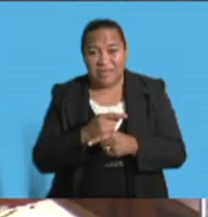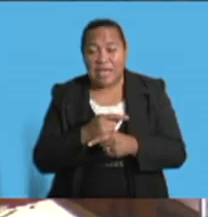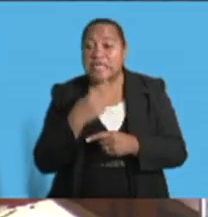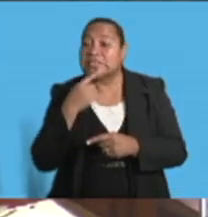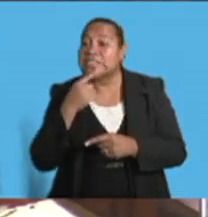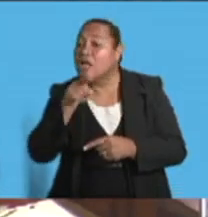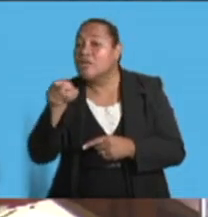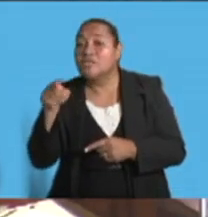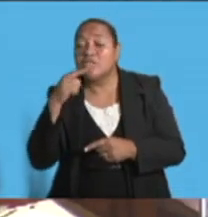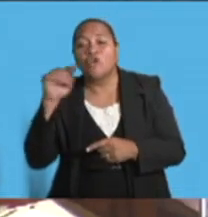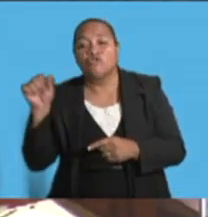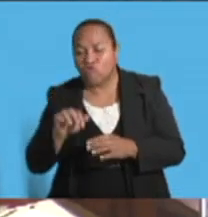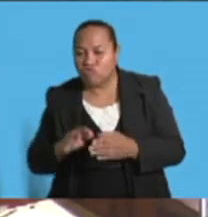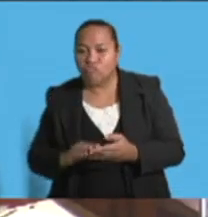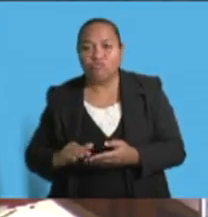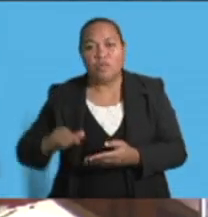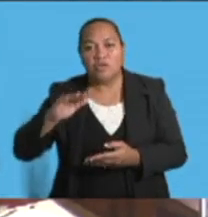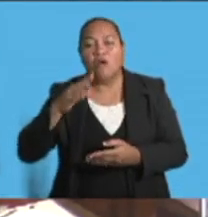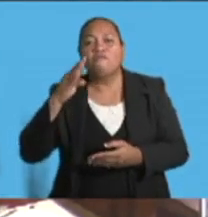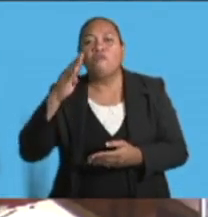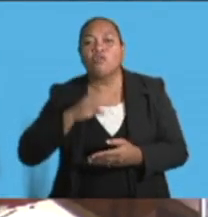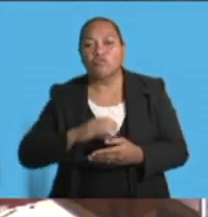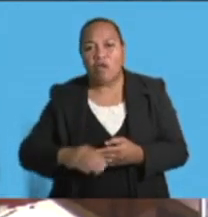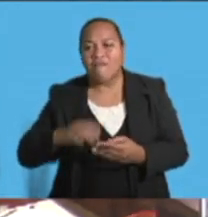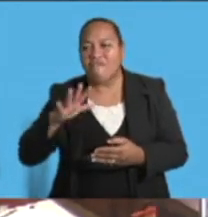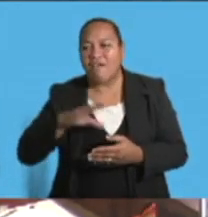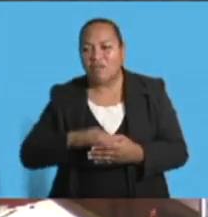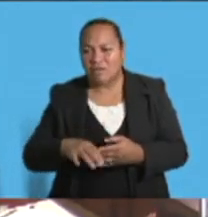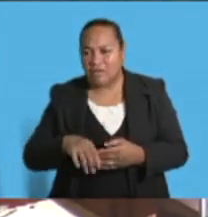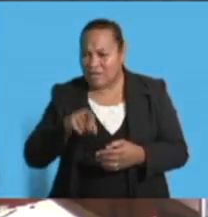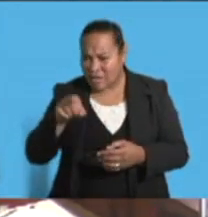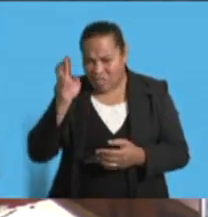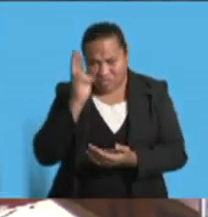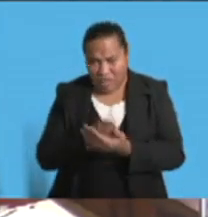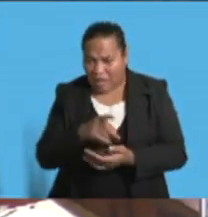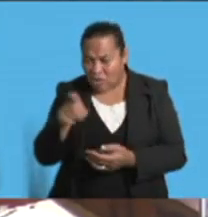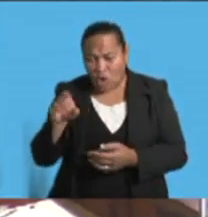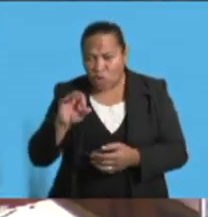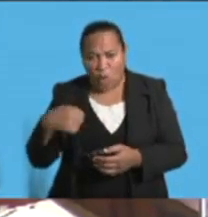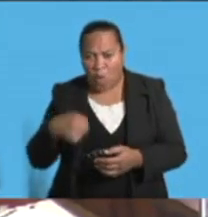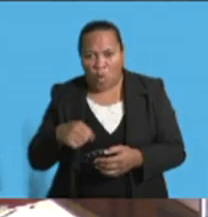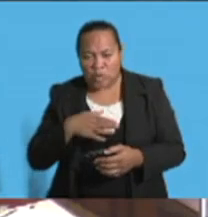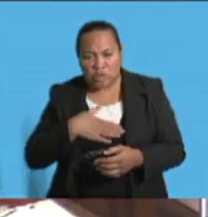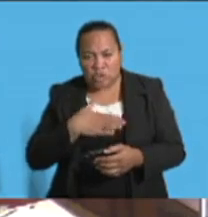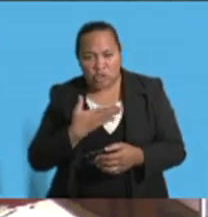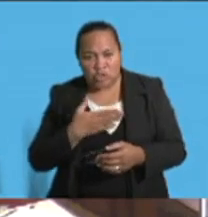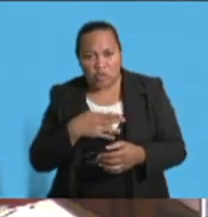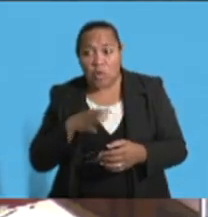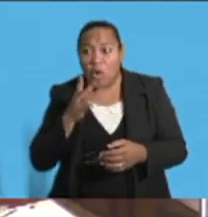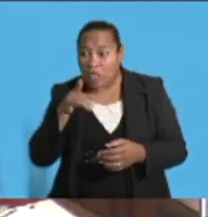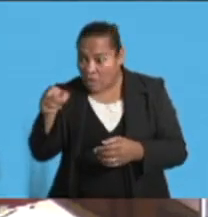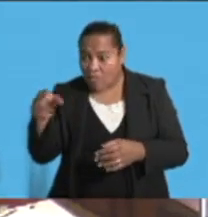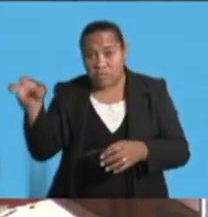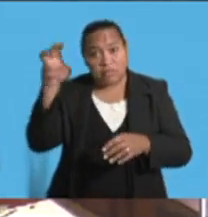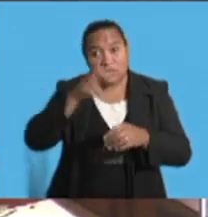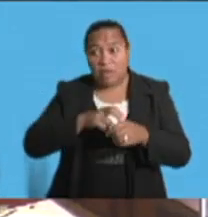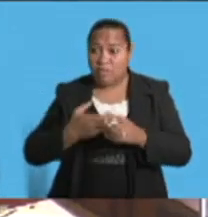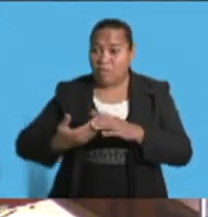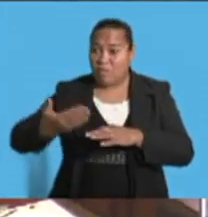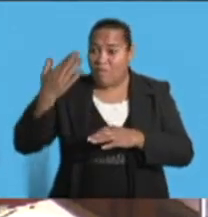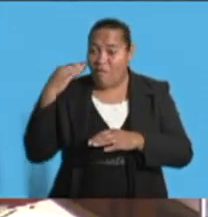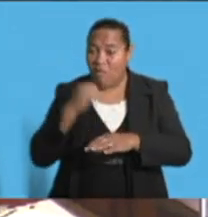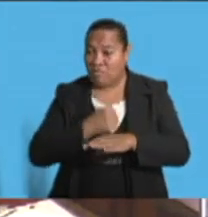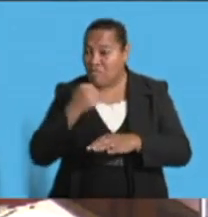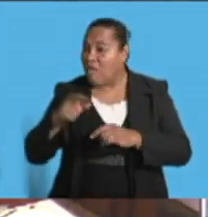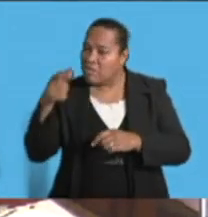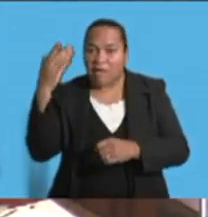$4 and $5 minimum wage had no interest in legislating a minimum wage when they were in power. No other government did that,